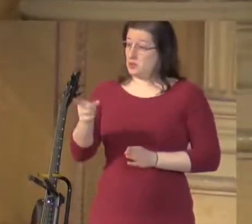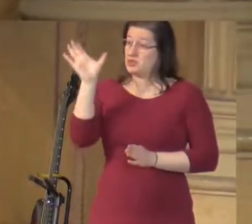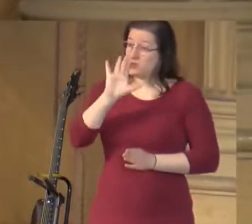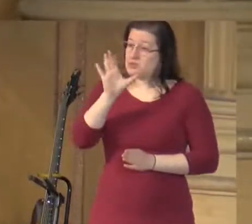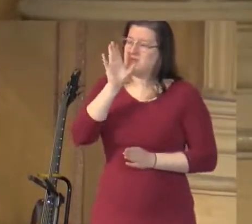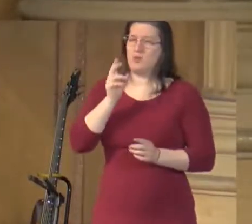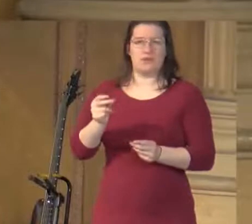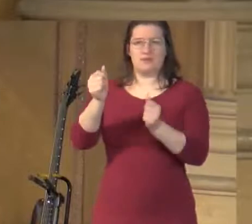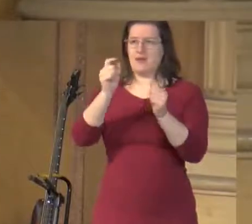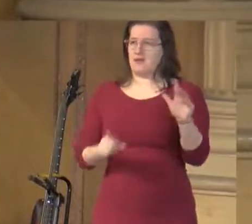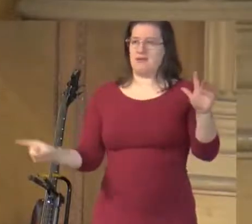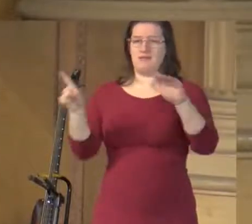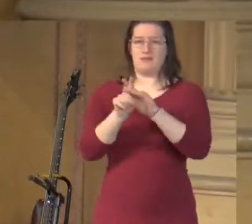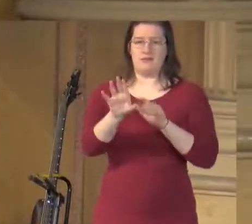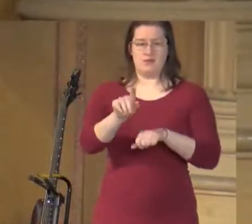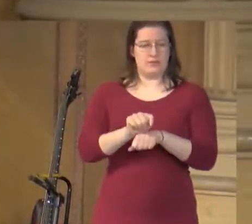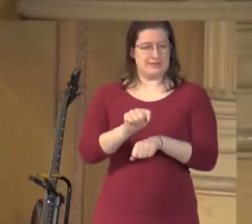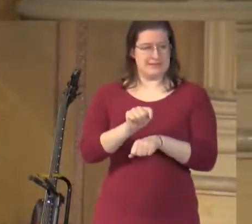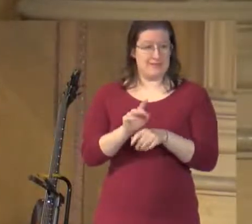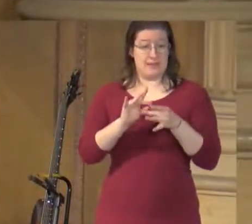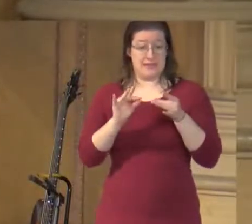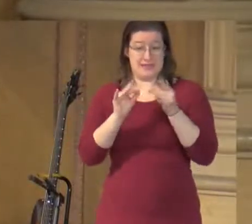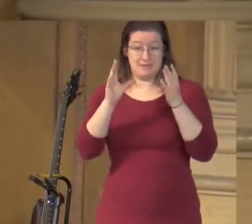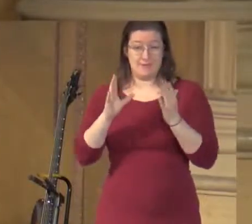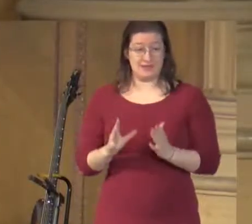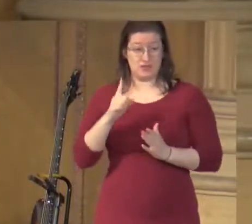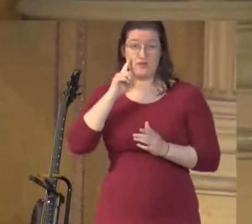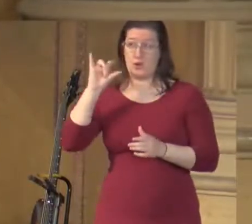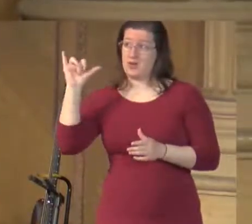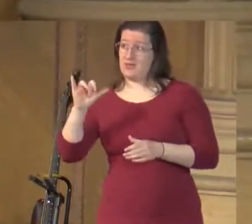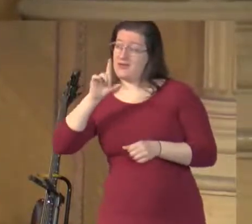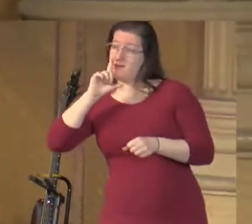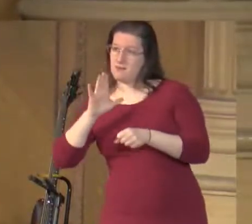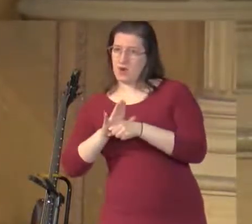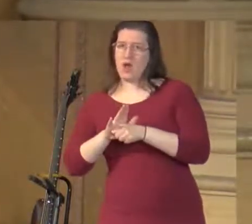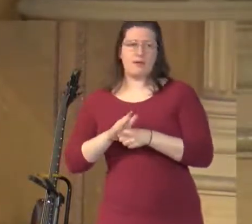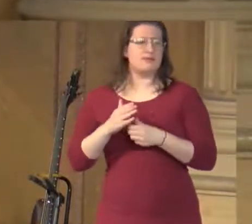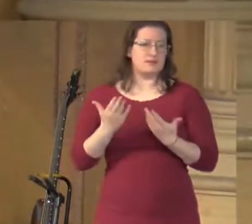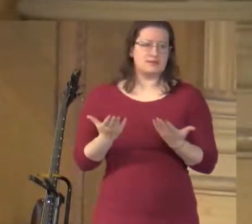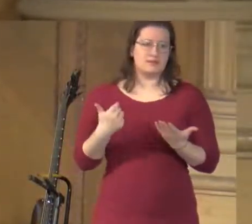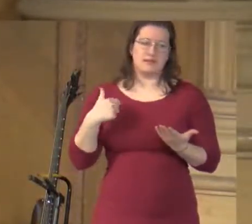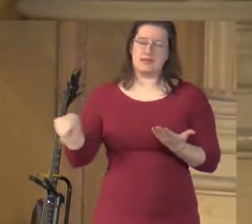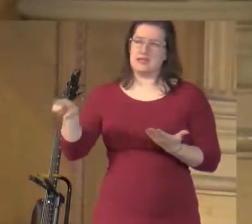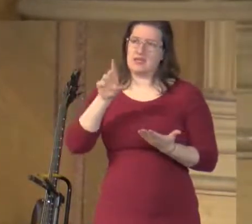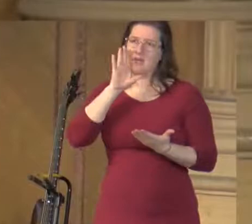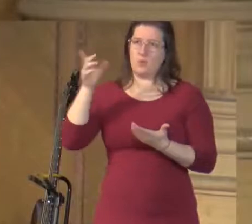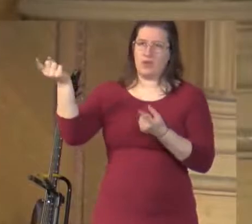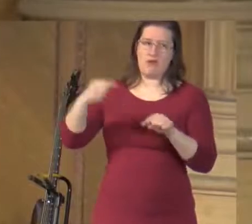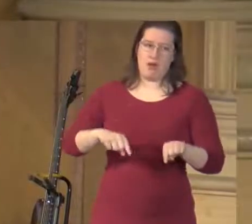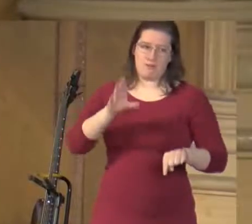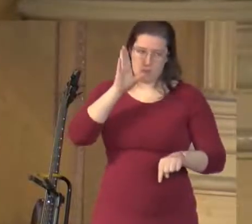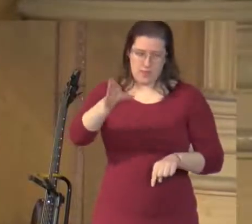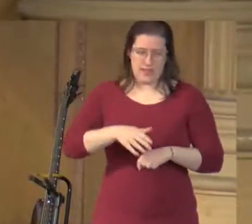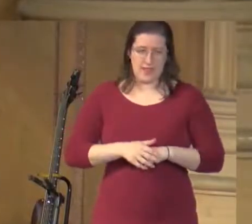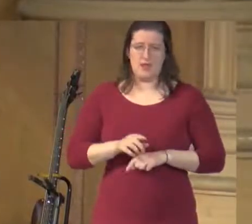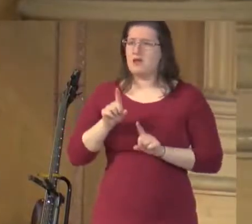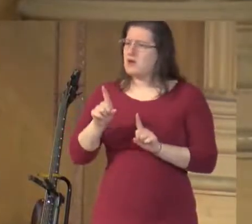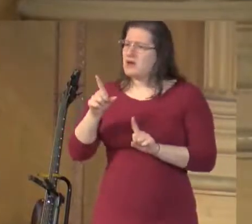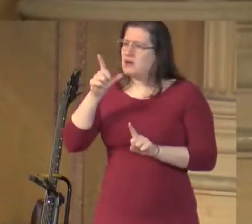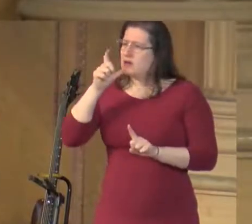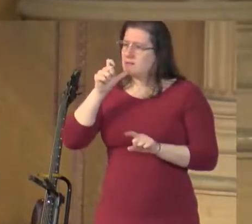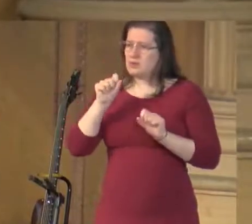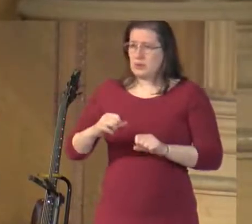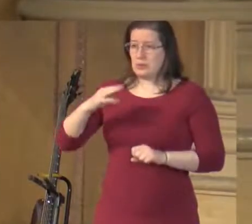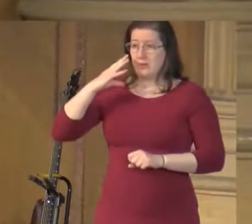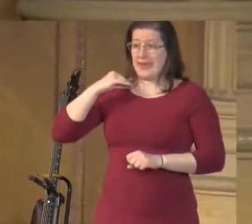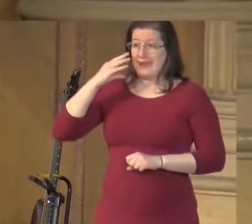temple and the messenger of the covenant in whom you delight behold he is coming says the Lord of hosts but who can endure the day of